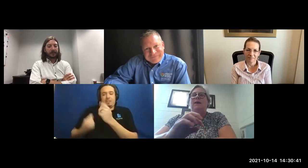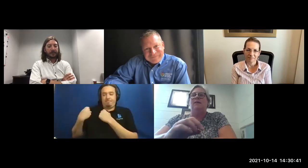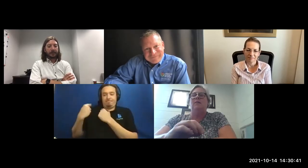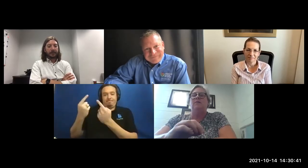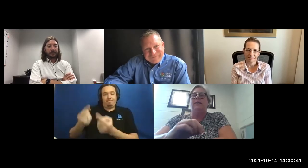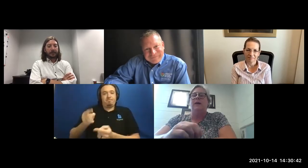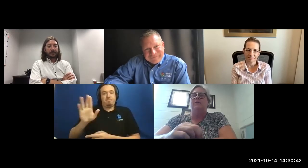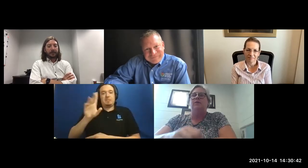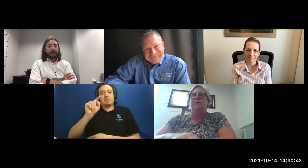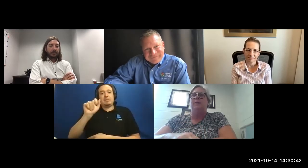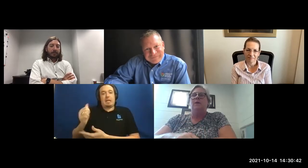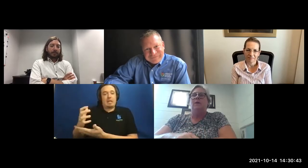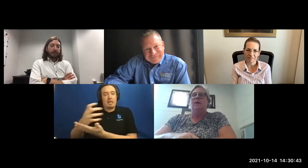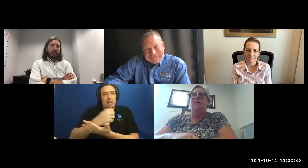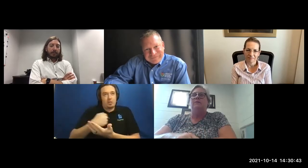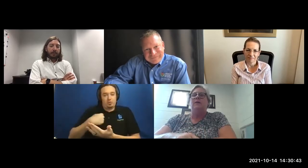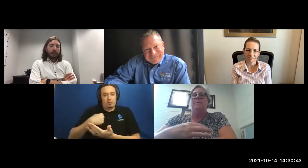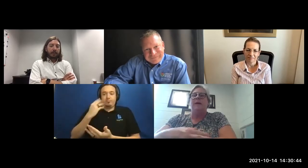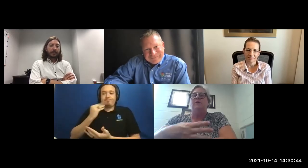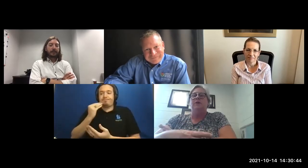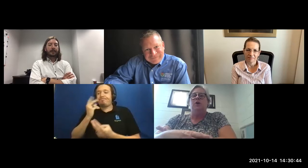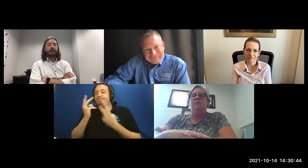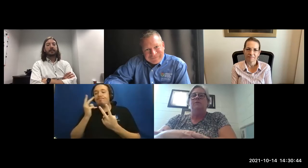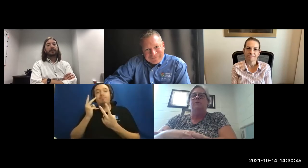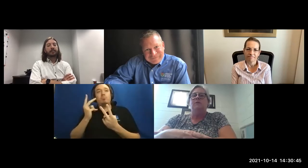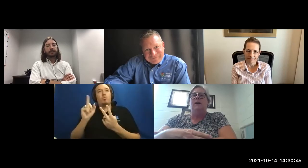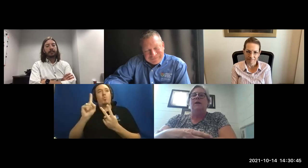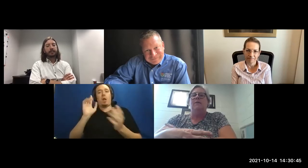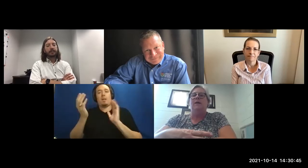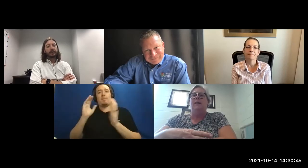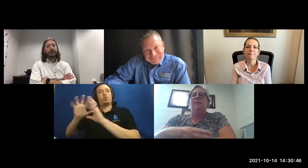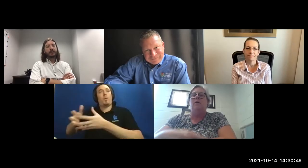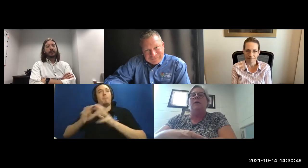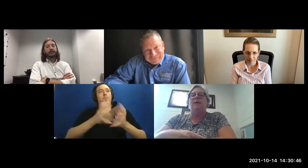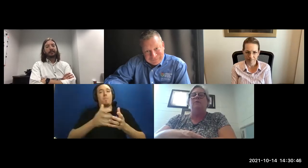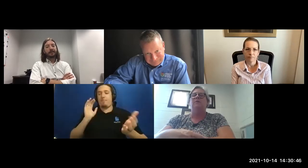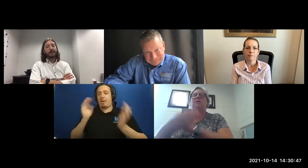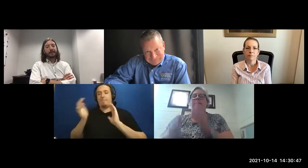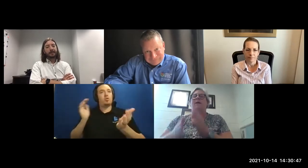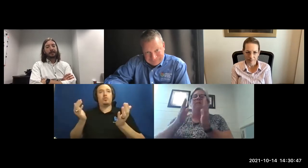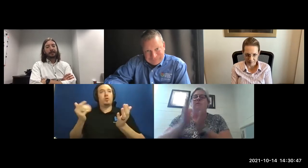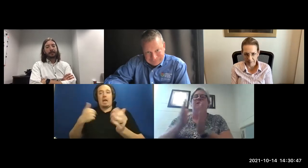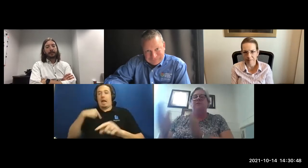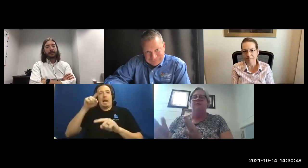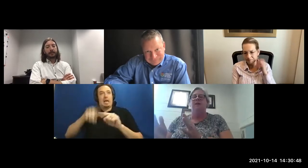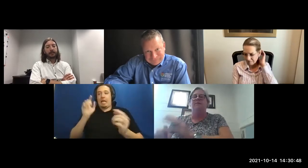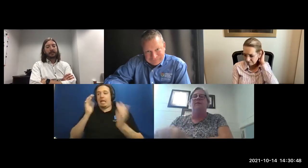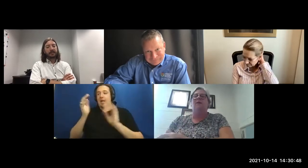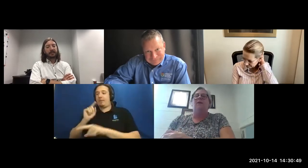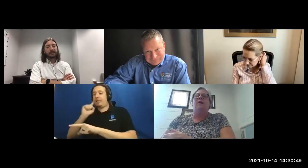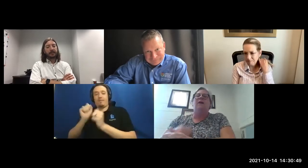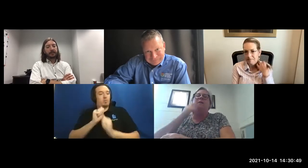the data collection that I do is the comparison groups. I am unable to compare deaf to